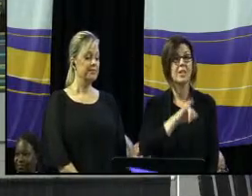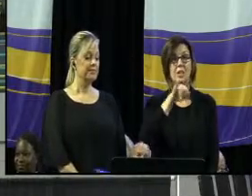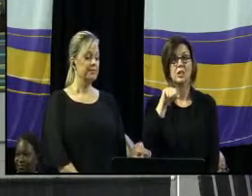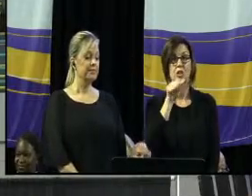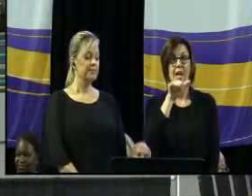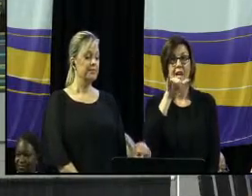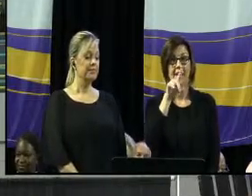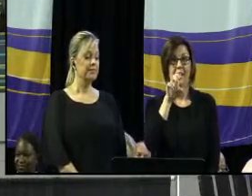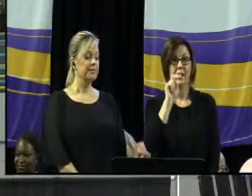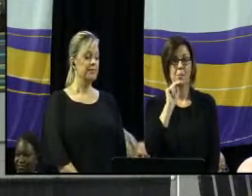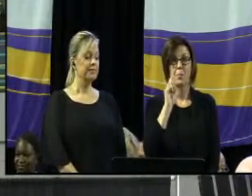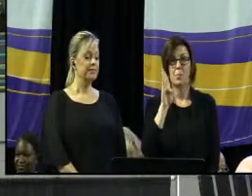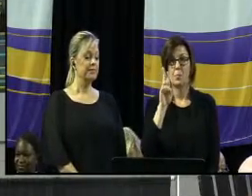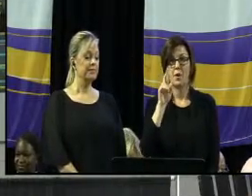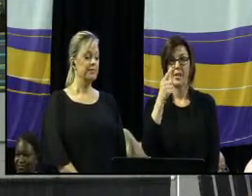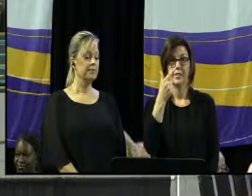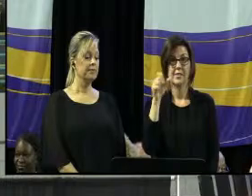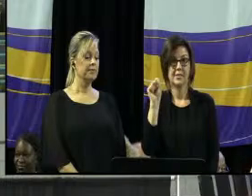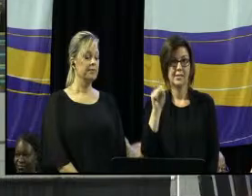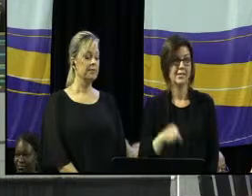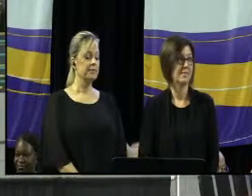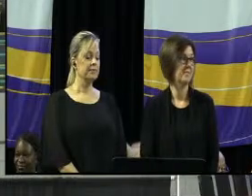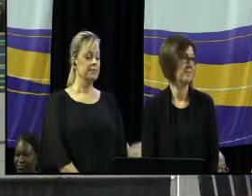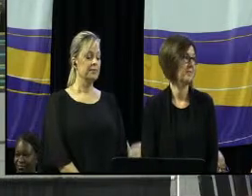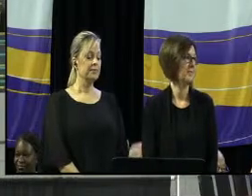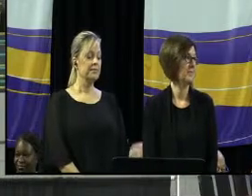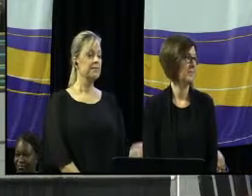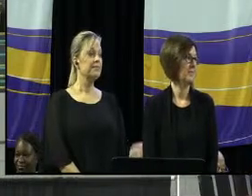Jaden Cameron Briggs.